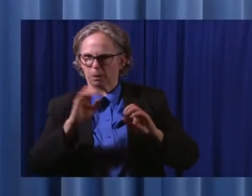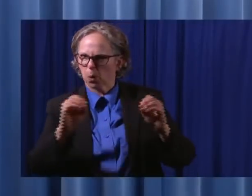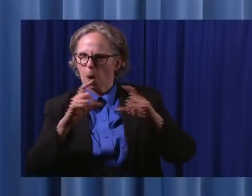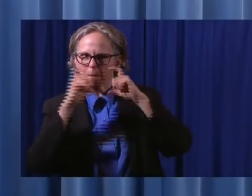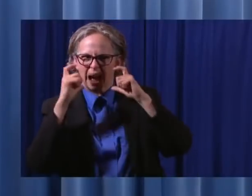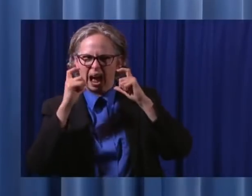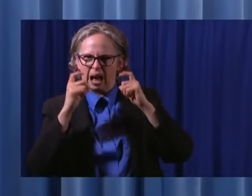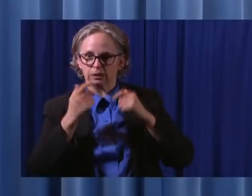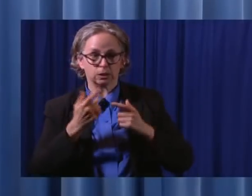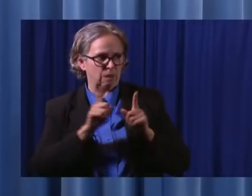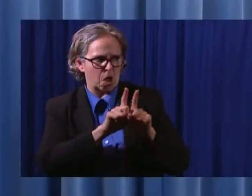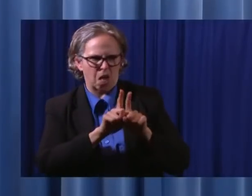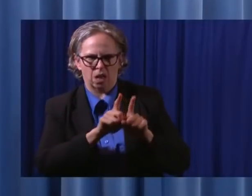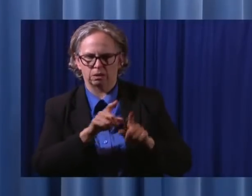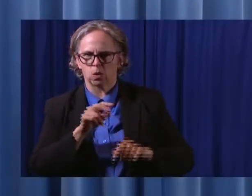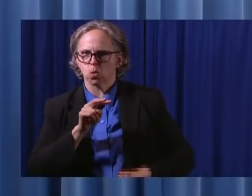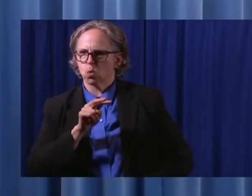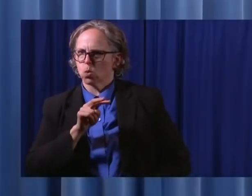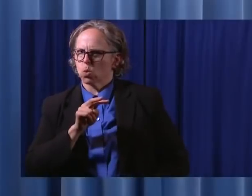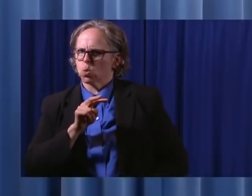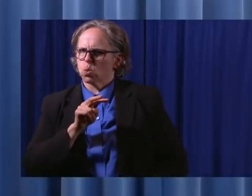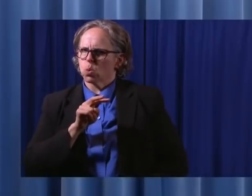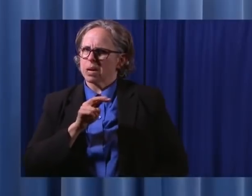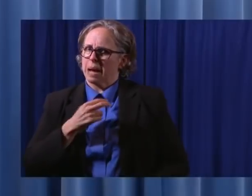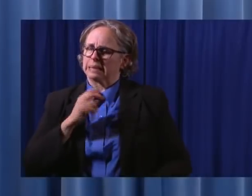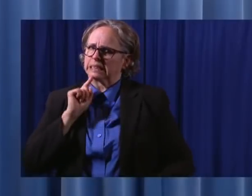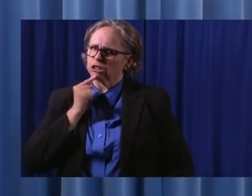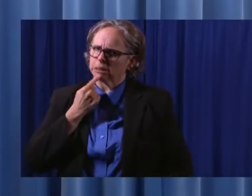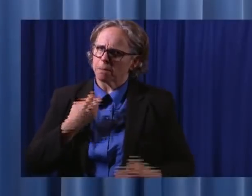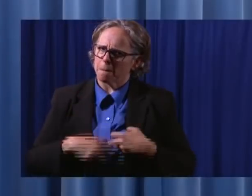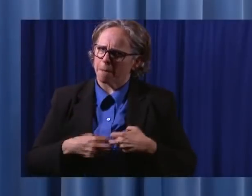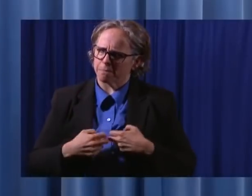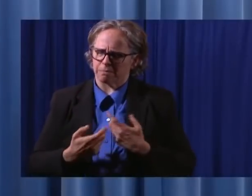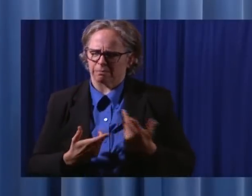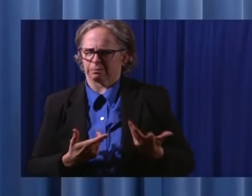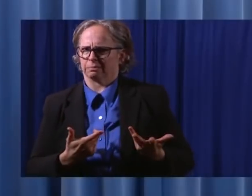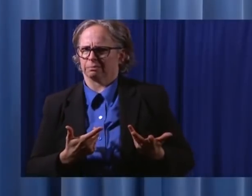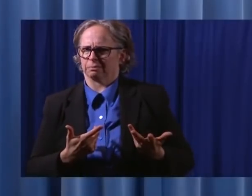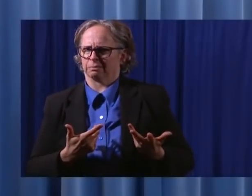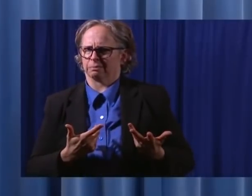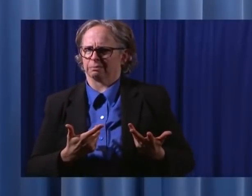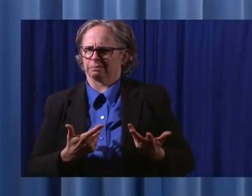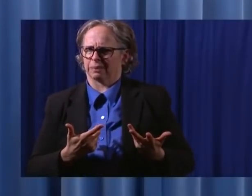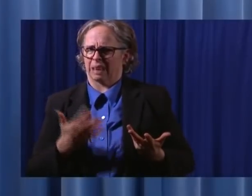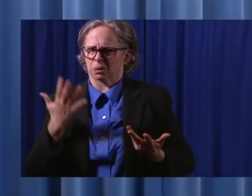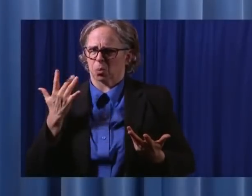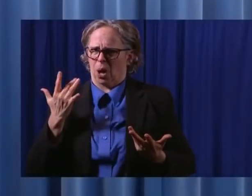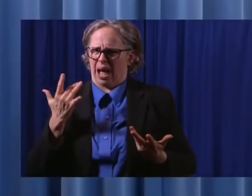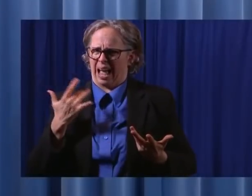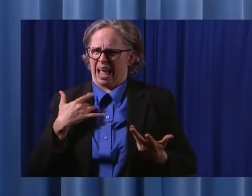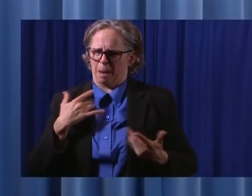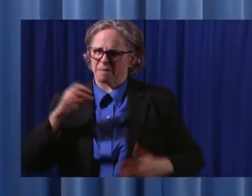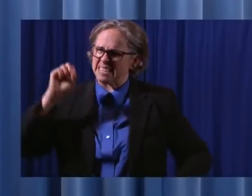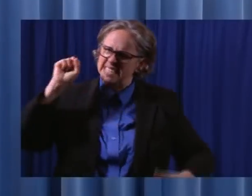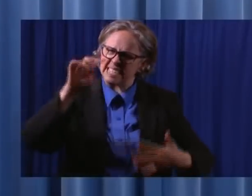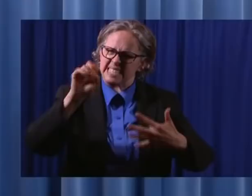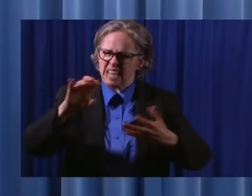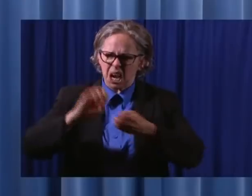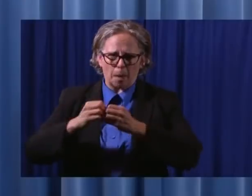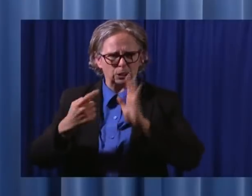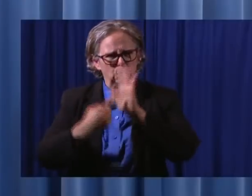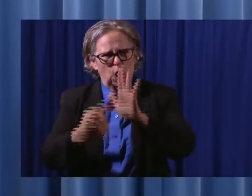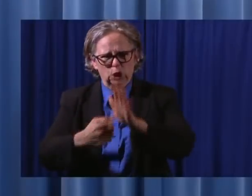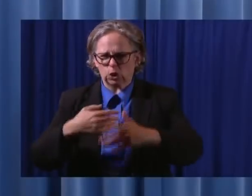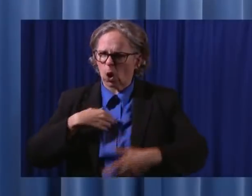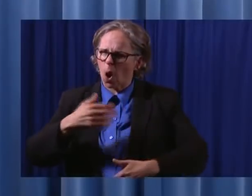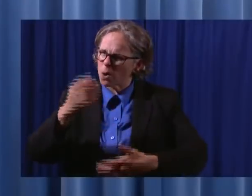don't see that. So it's a problem. And part of what we're trying to do is tell people, here are the numbers, here's what we're seeing, here's where the